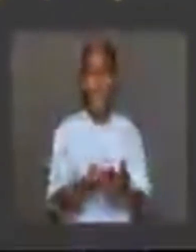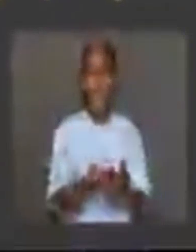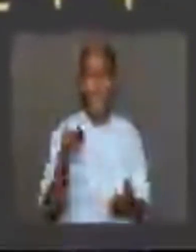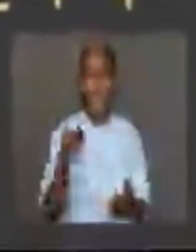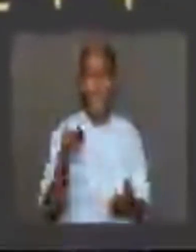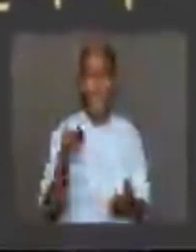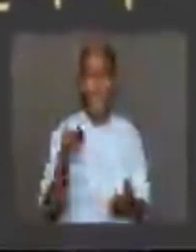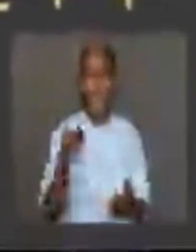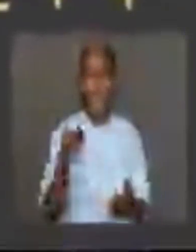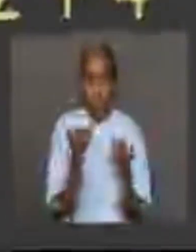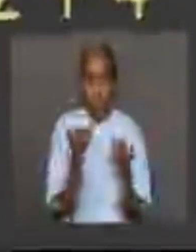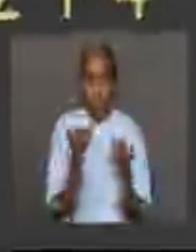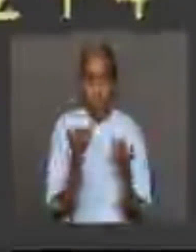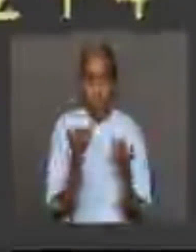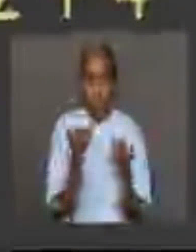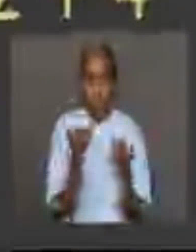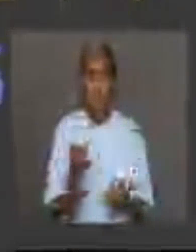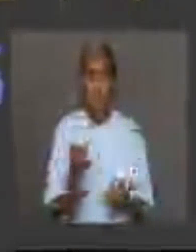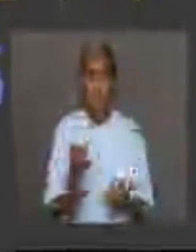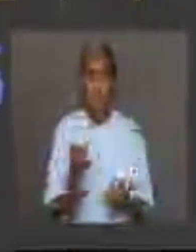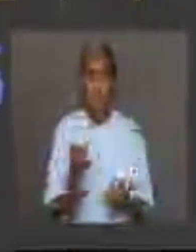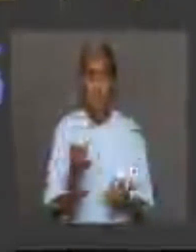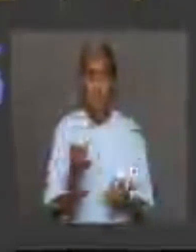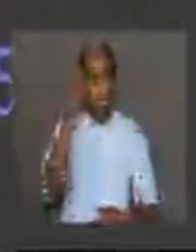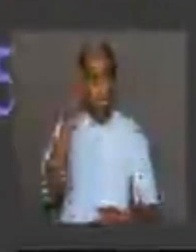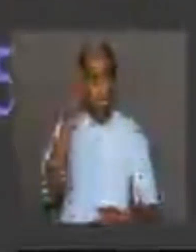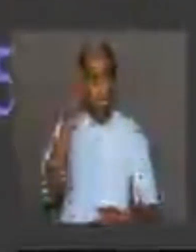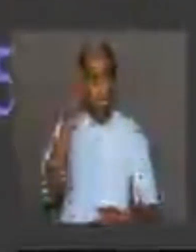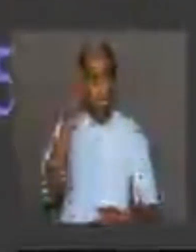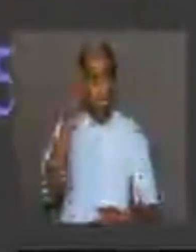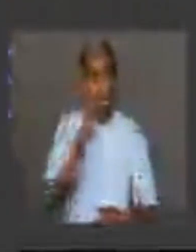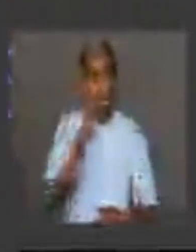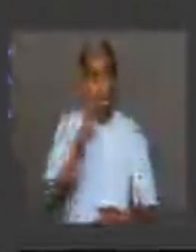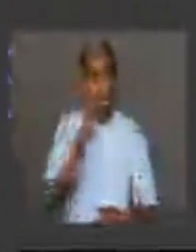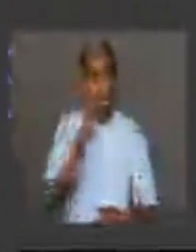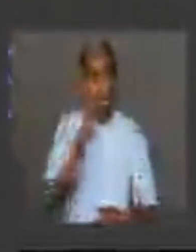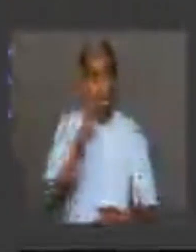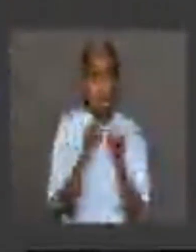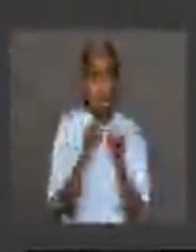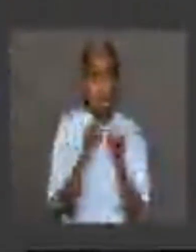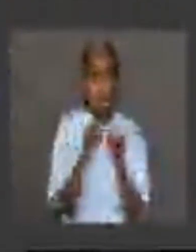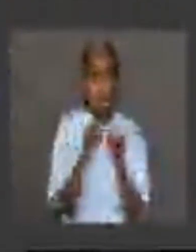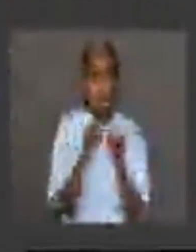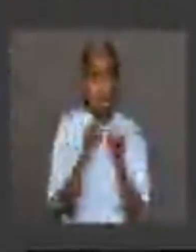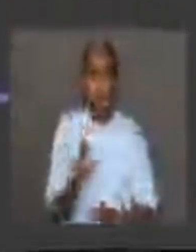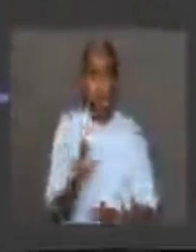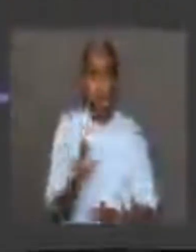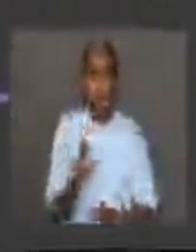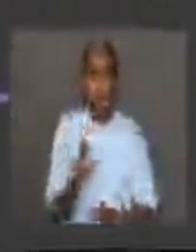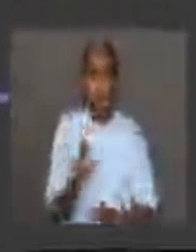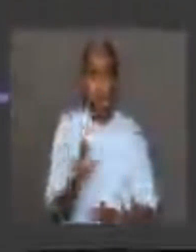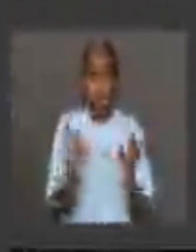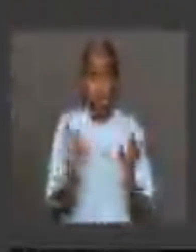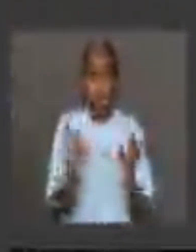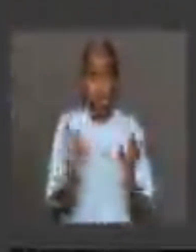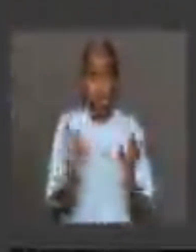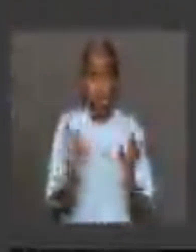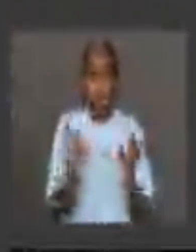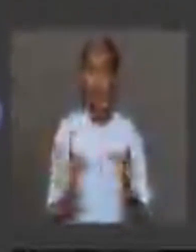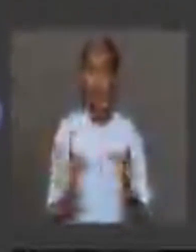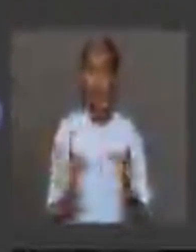Now, suppose that we want to add or collect two sets into one set.